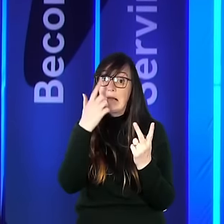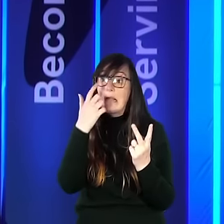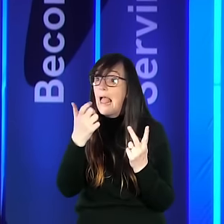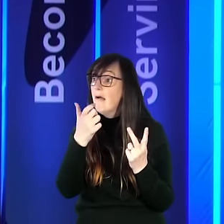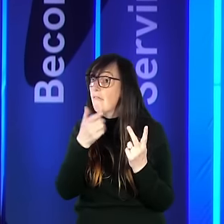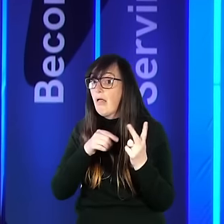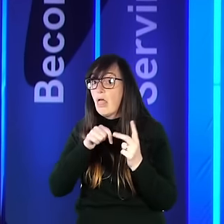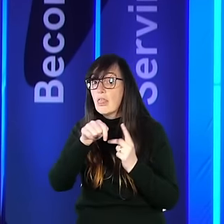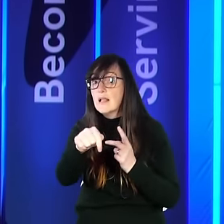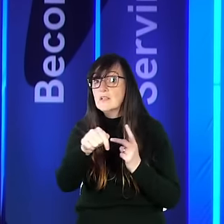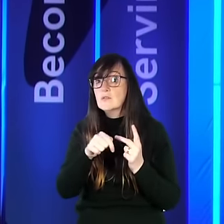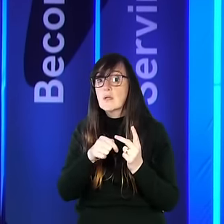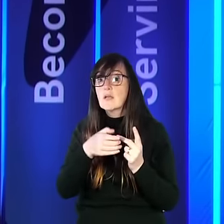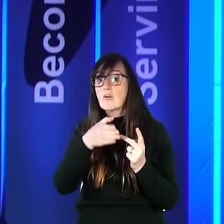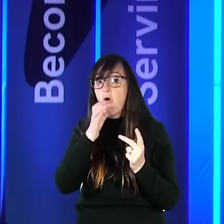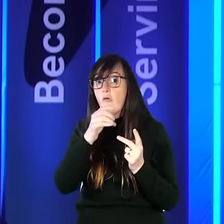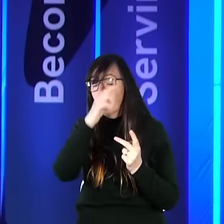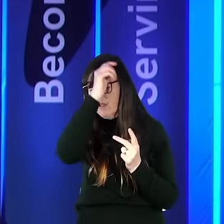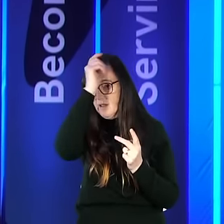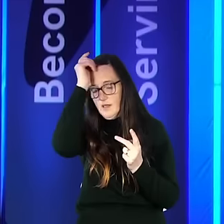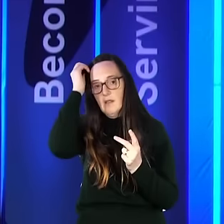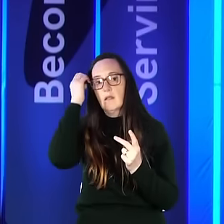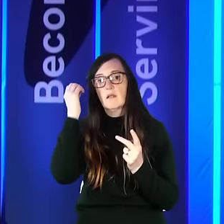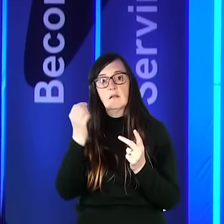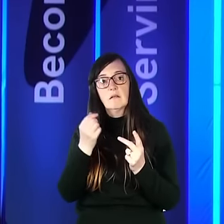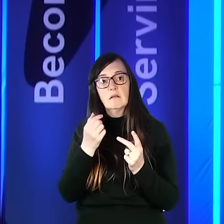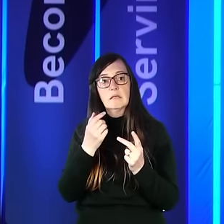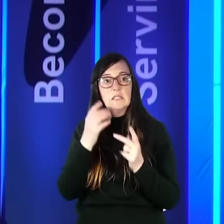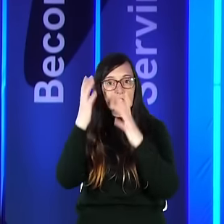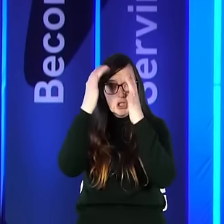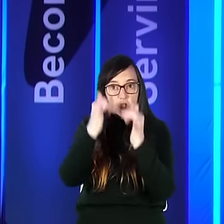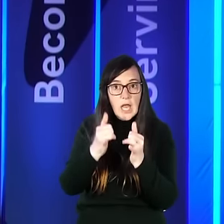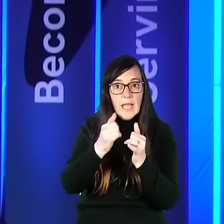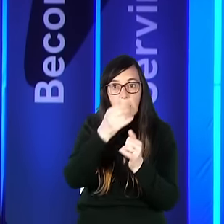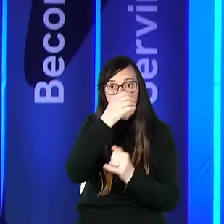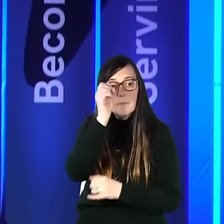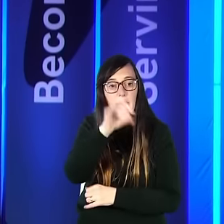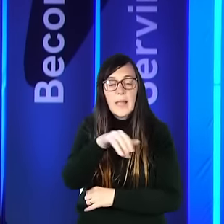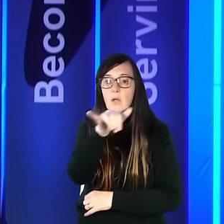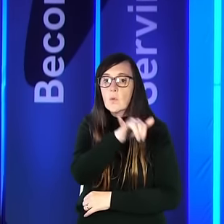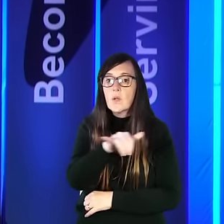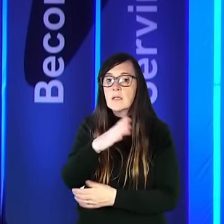this week, which bin you put them in. It's important. You're an image bearer. Look after the planet.